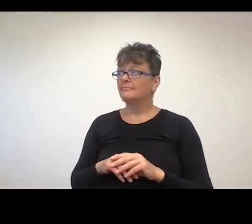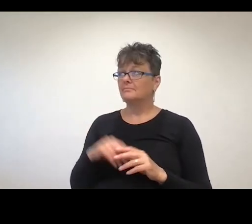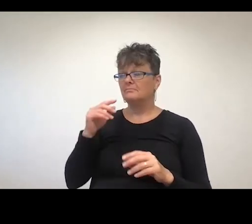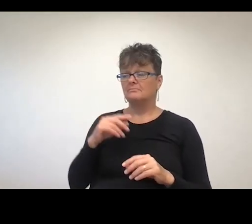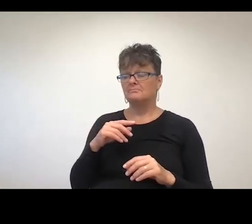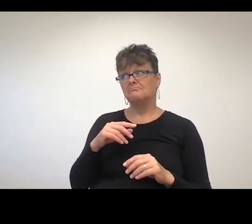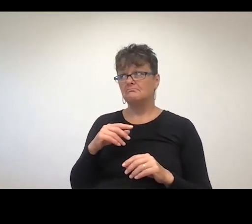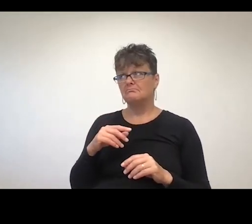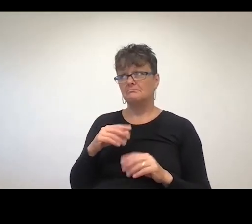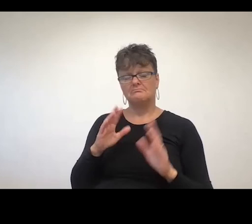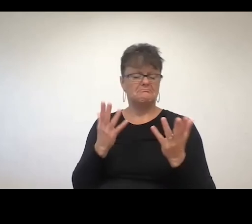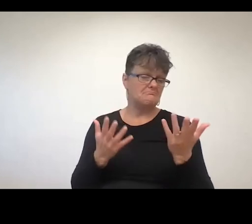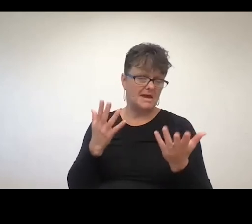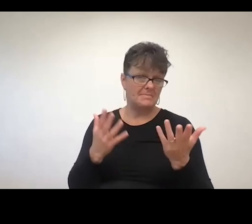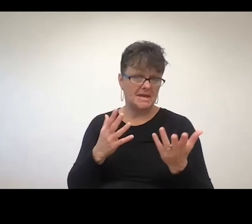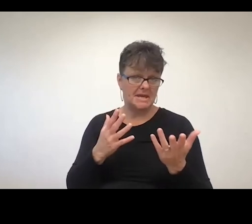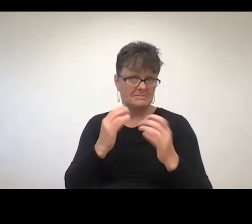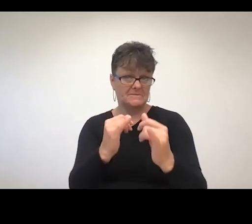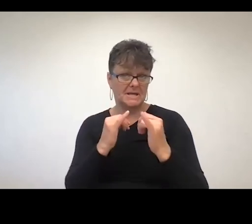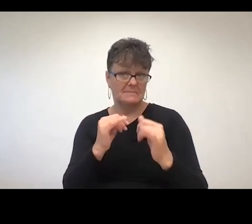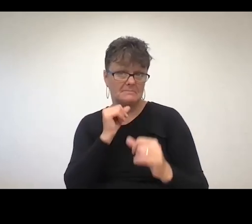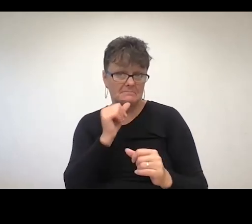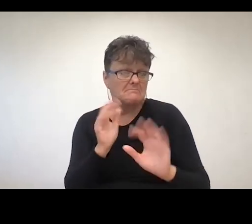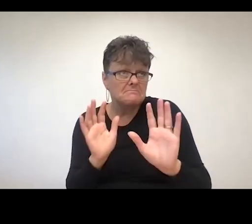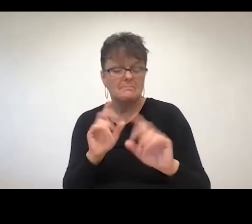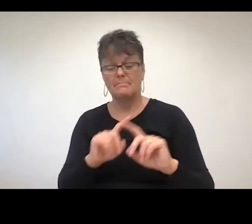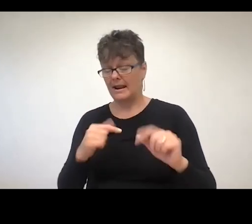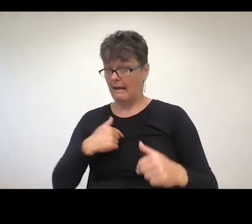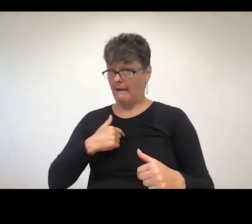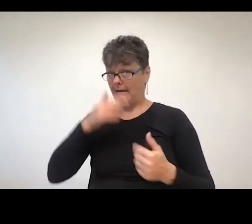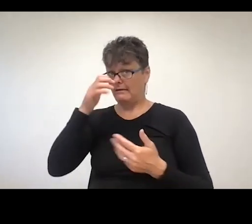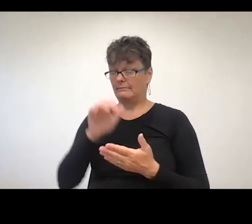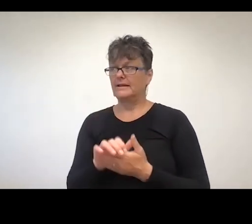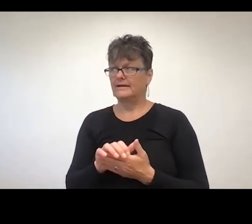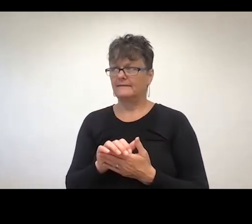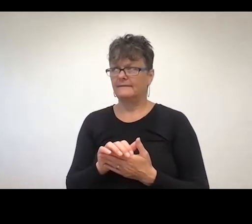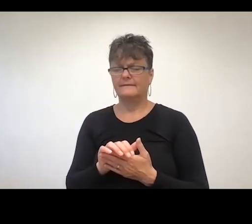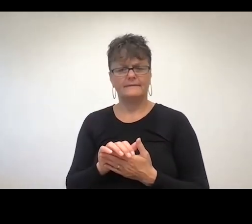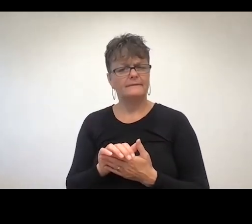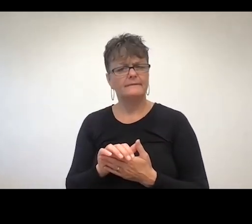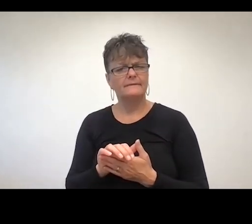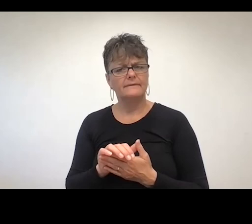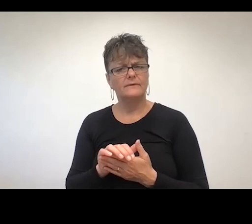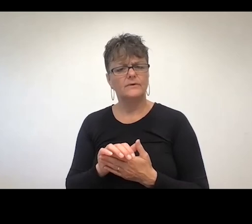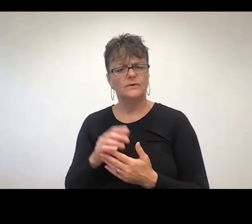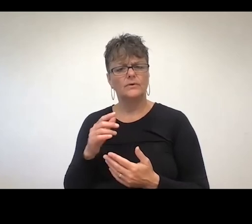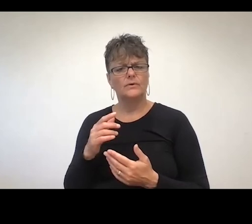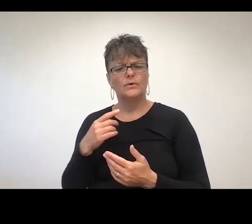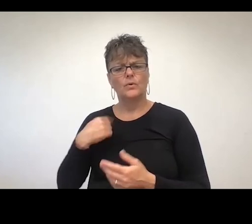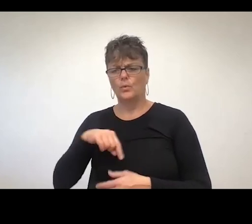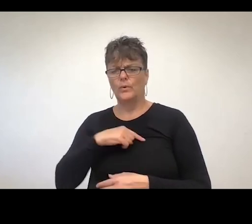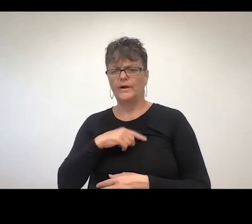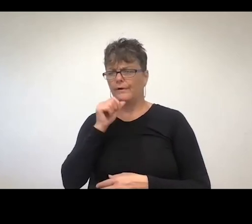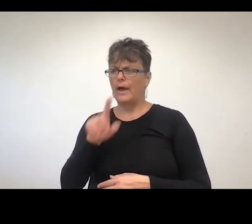in this mindset today, but I do believe that we have an opportunity to be more than content experts with